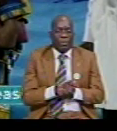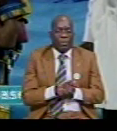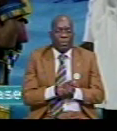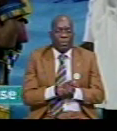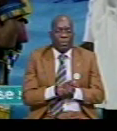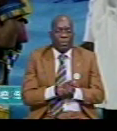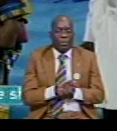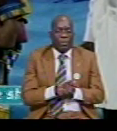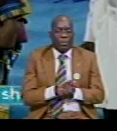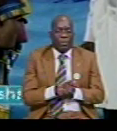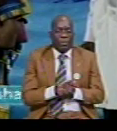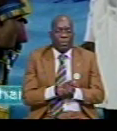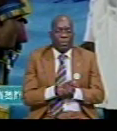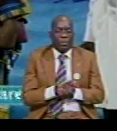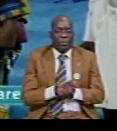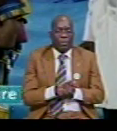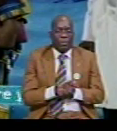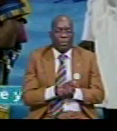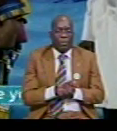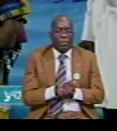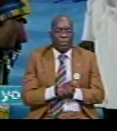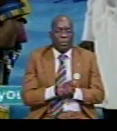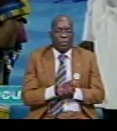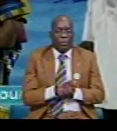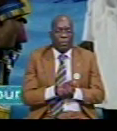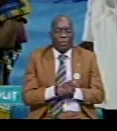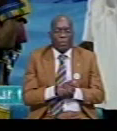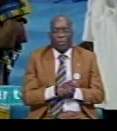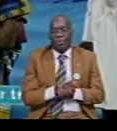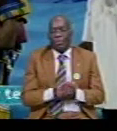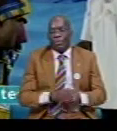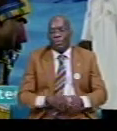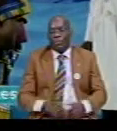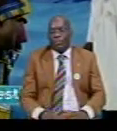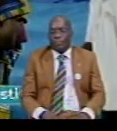put one hand where you have your problem.